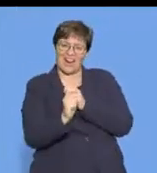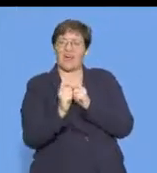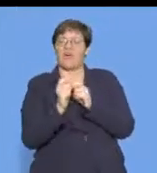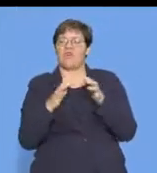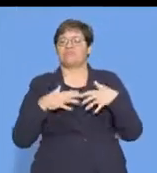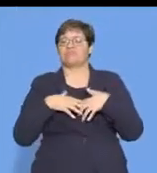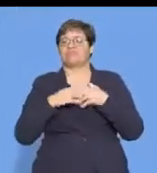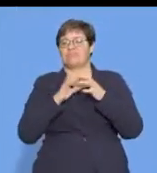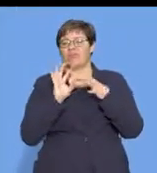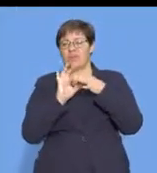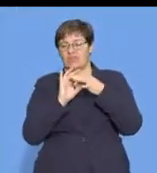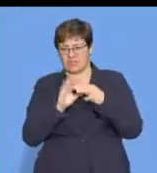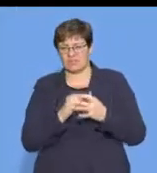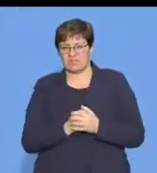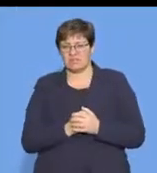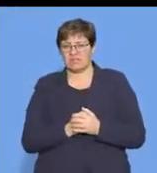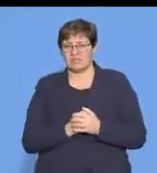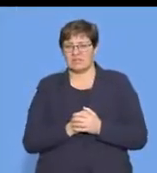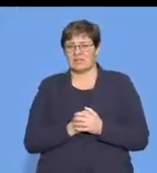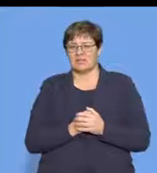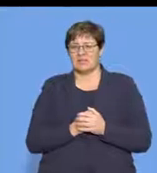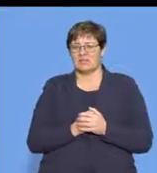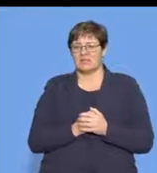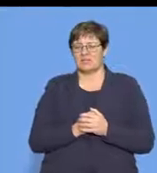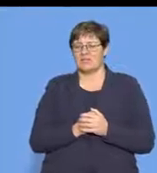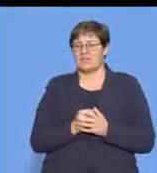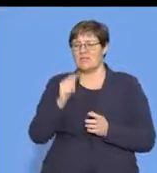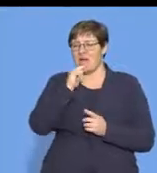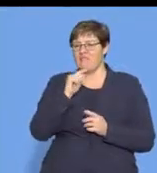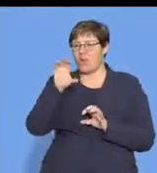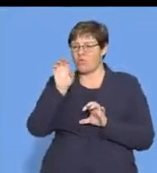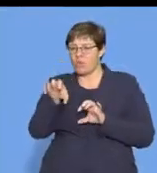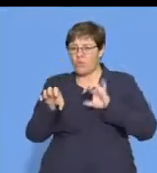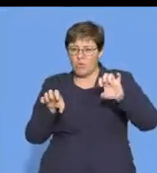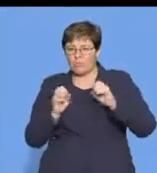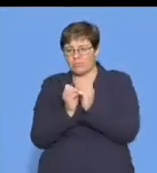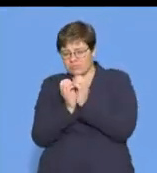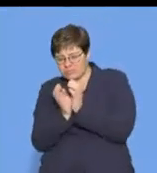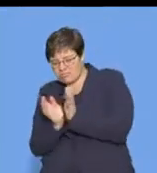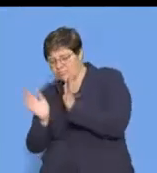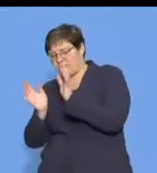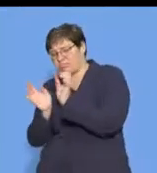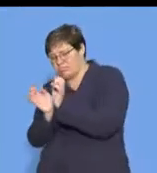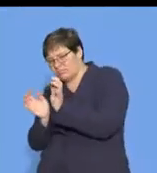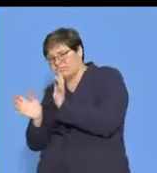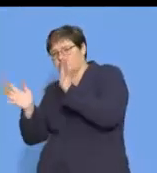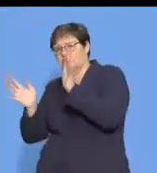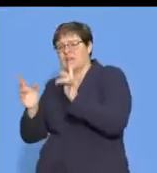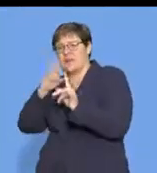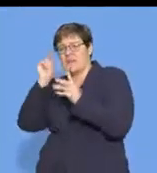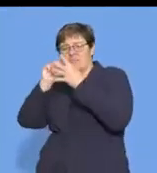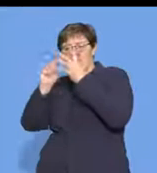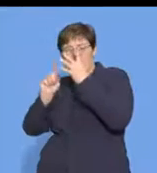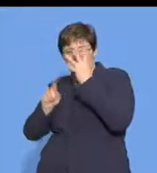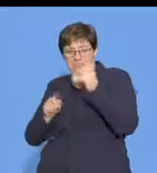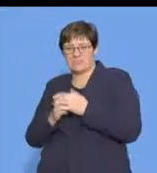got Paranthropus africanus, it gives rise to Australopithecus, and so we